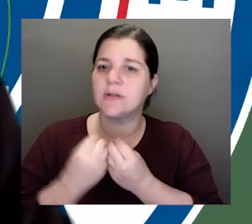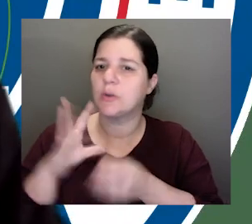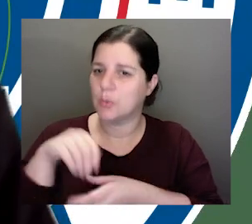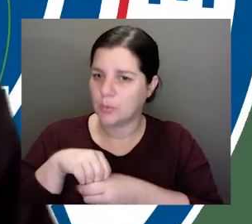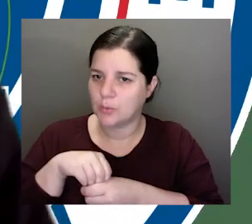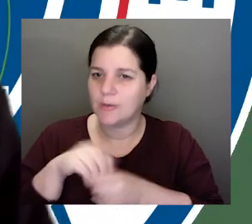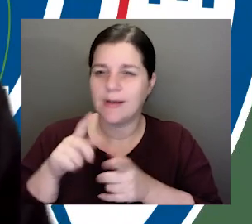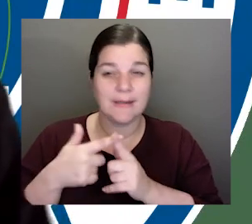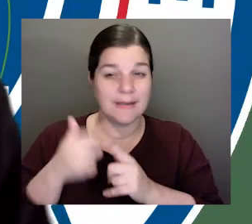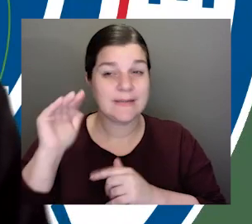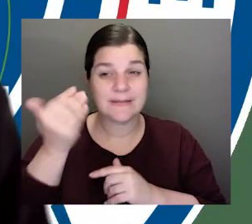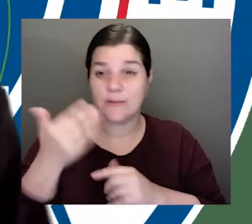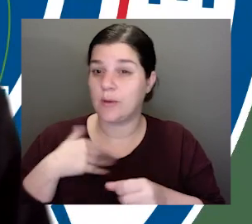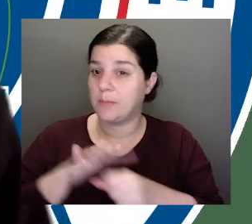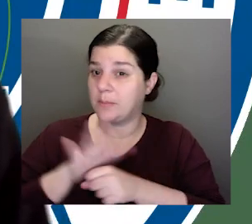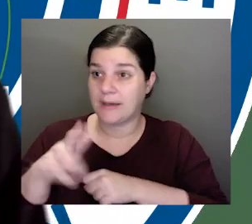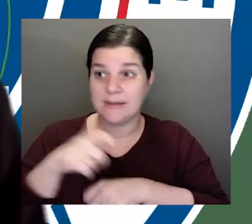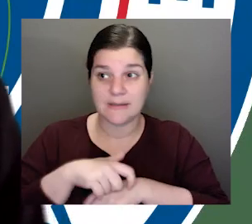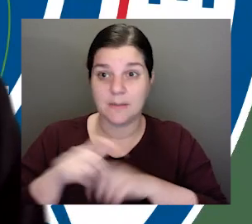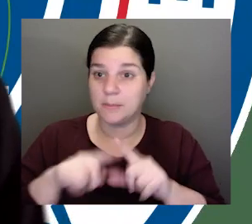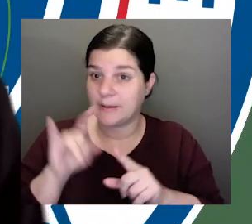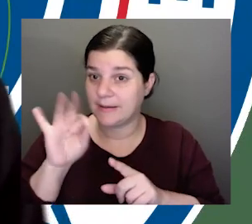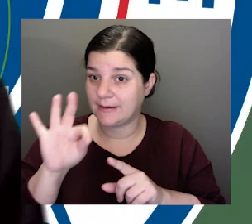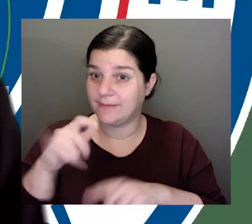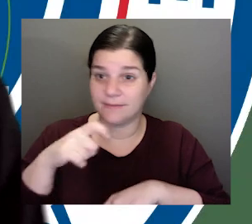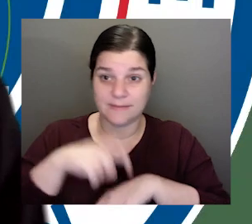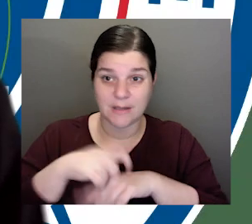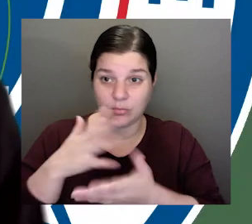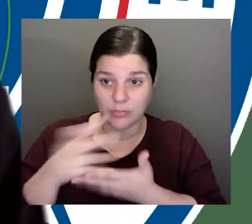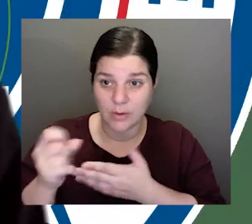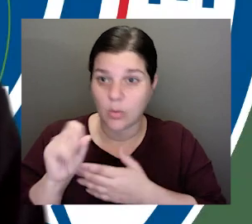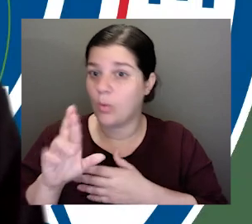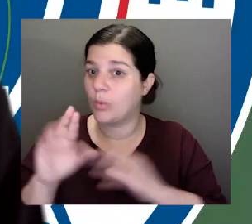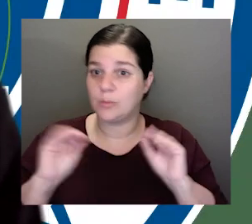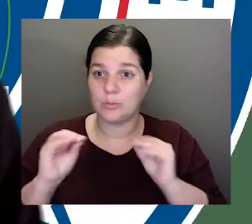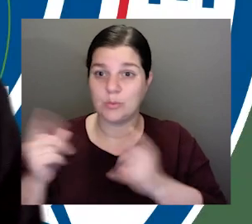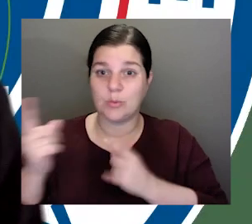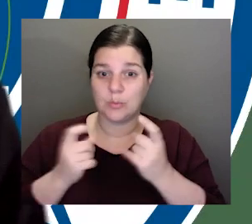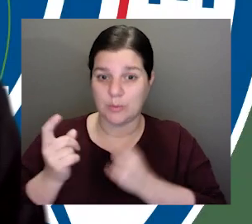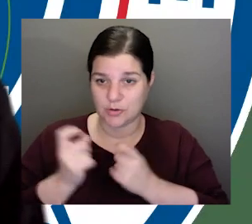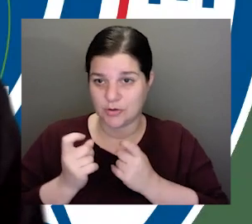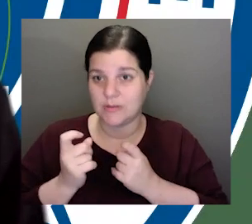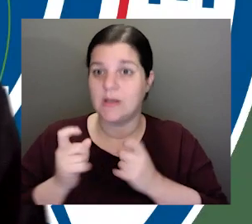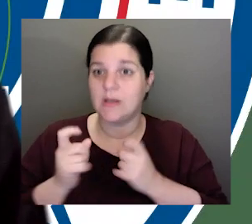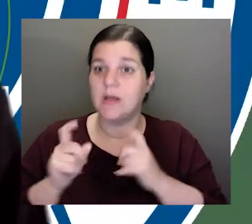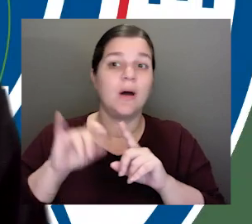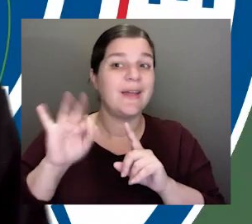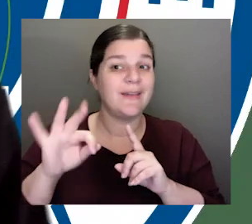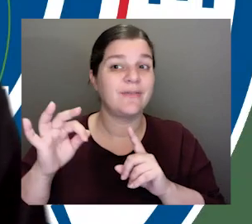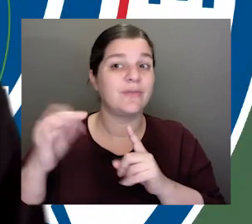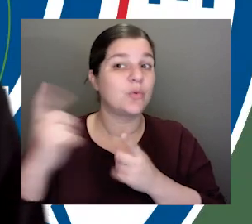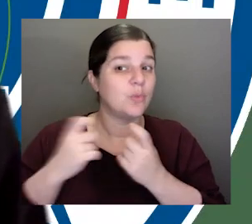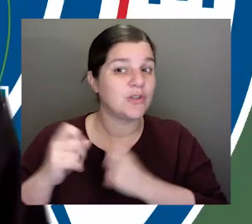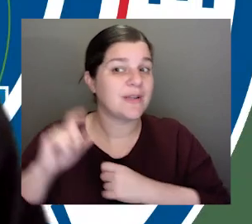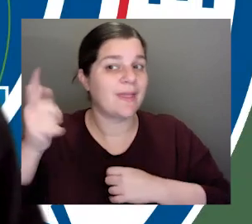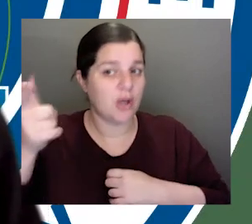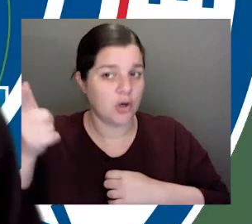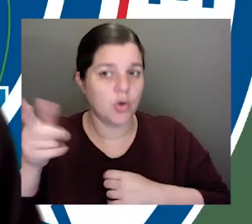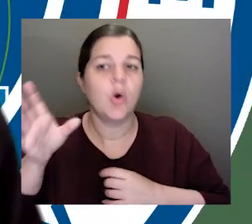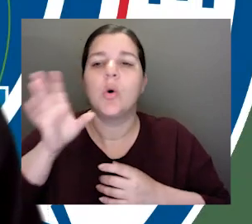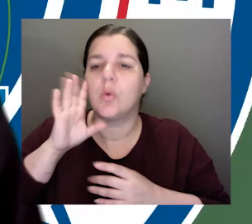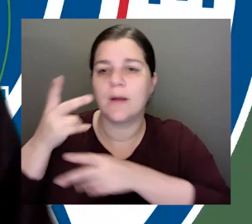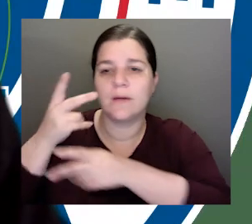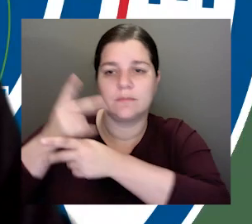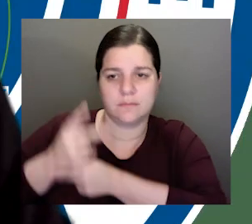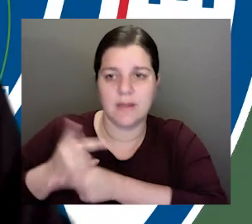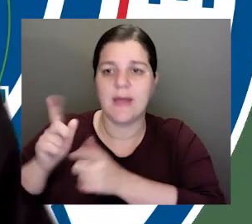like we've got quite a bit of time, but if we run out of time or if there aren't any other questions, but they come in later, we will keep track of those and provide them to